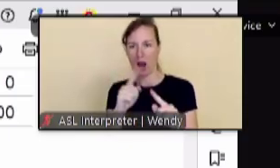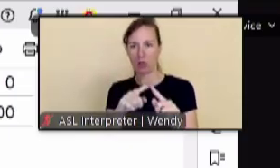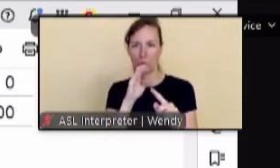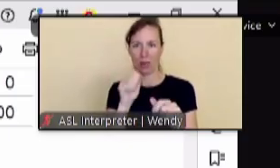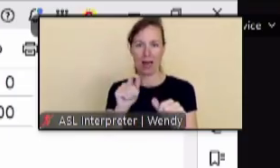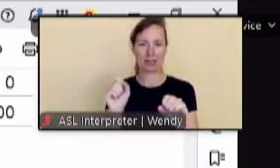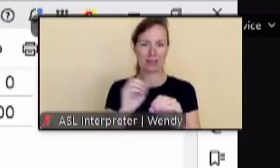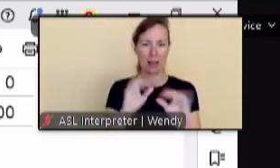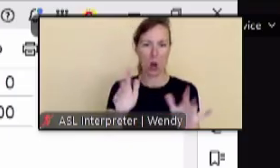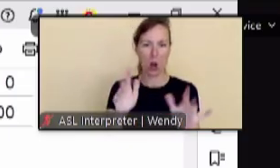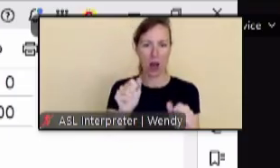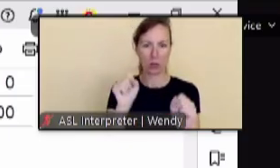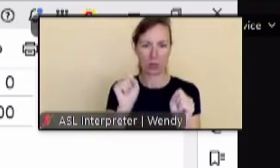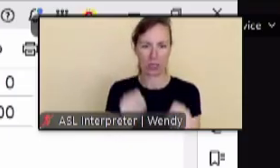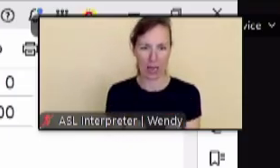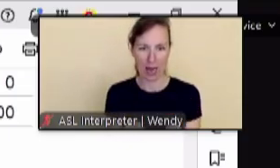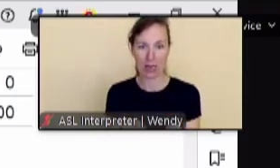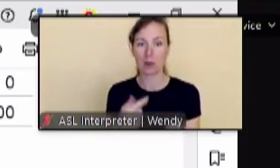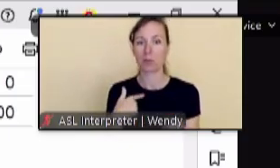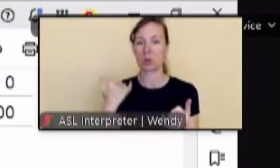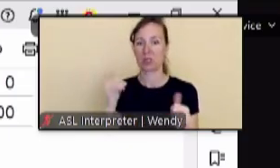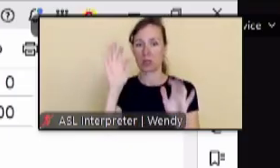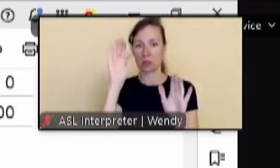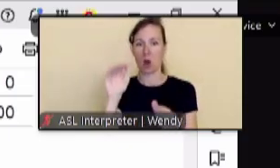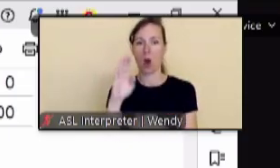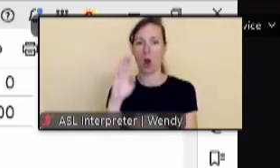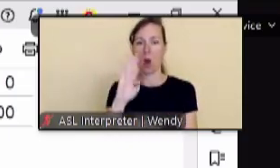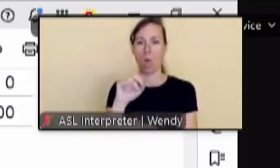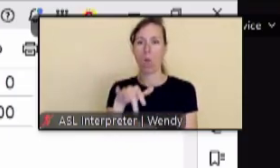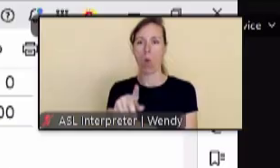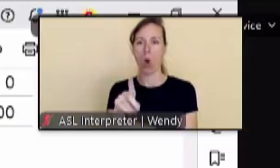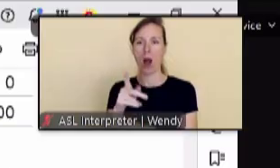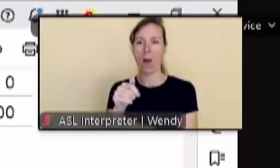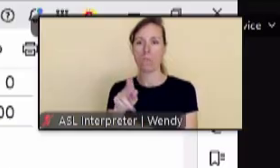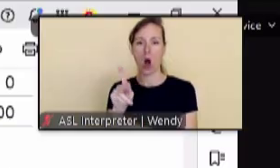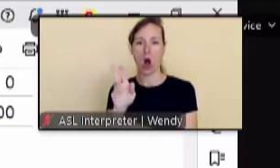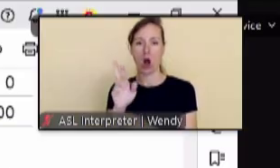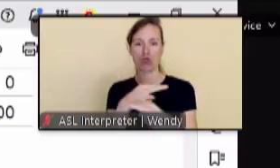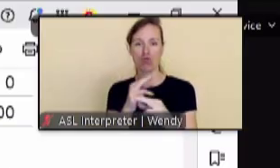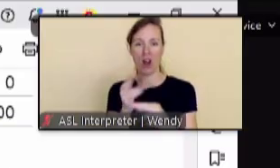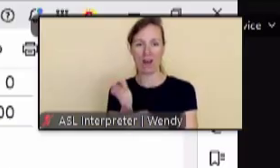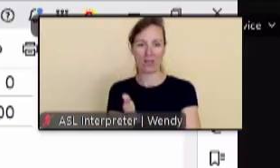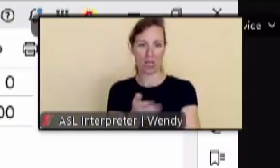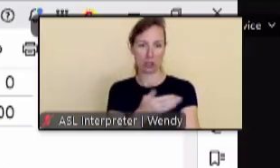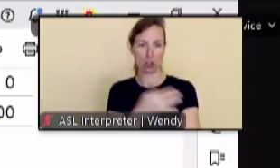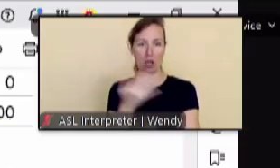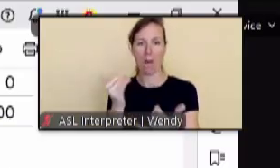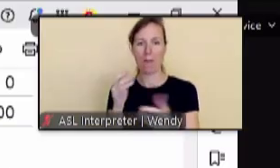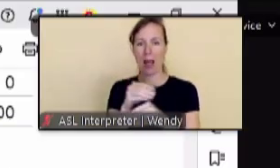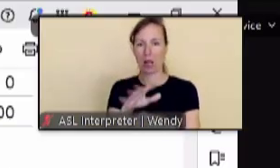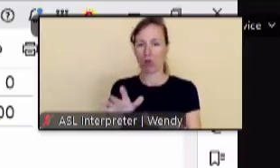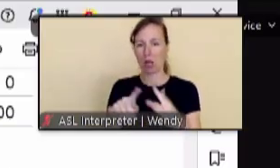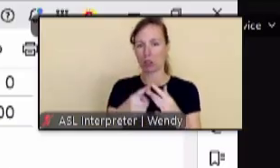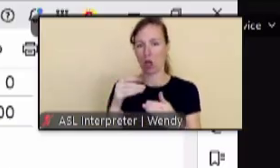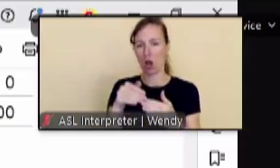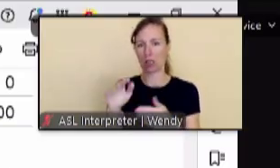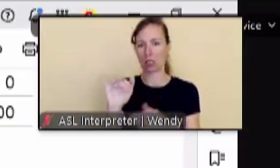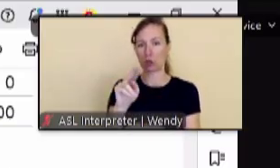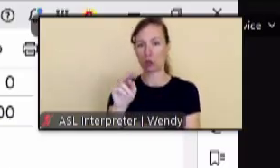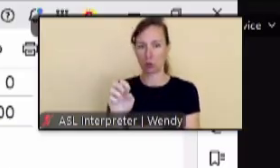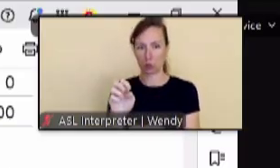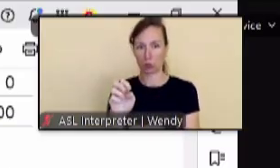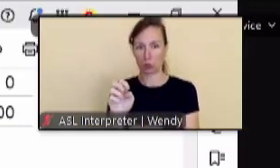in June. I think I heard an early June date as a pre-construction meeting, and so